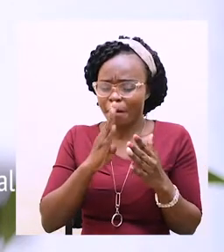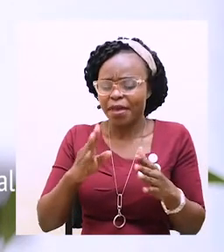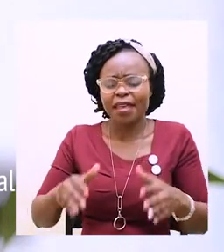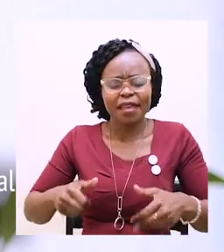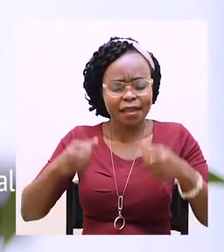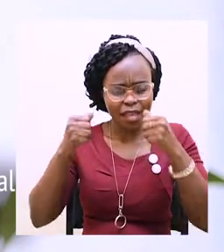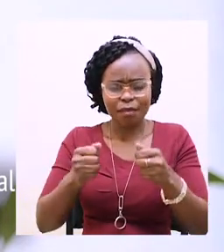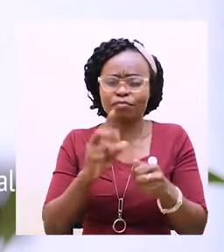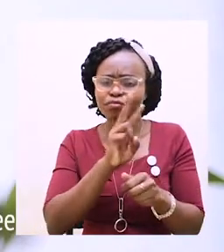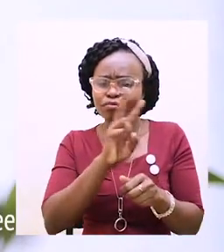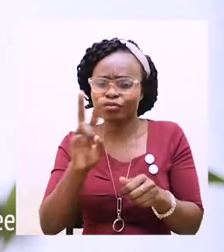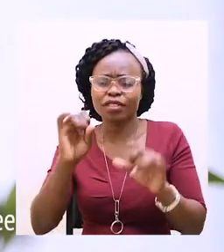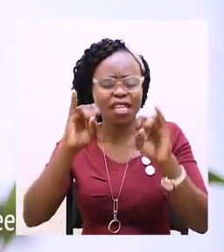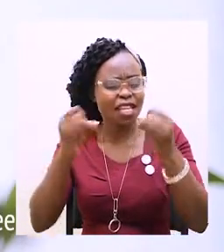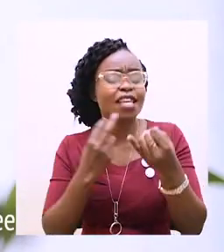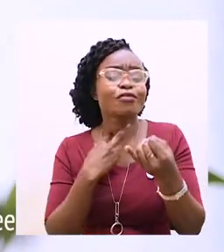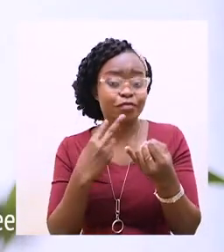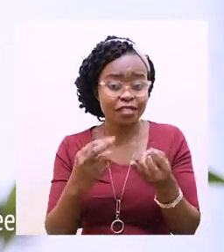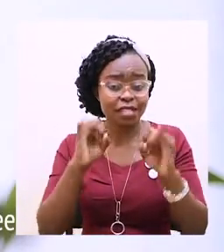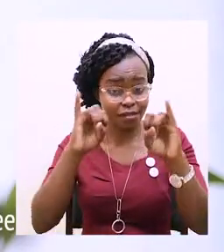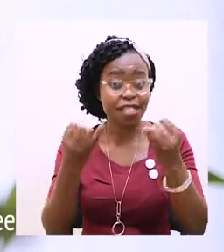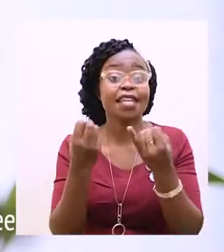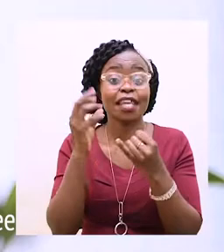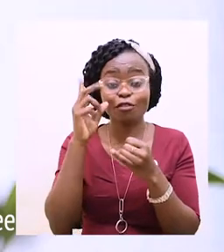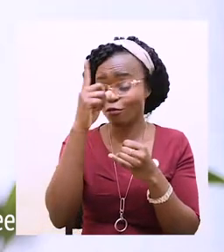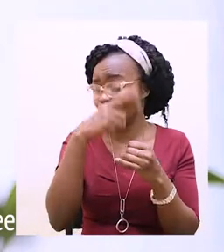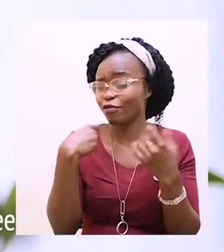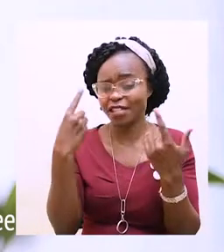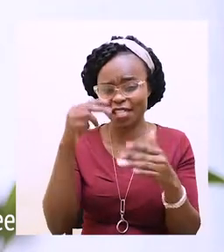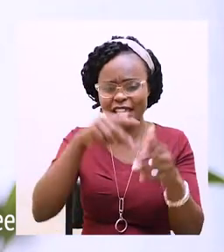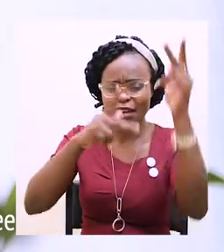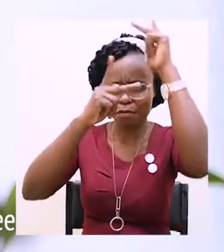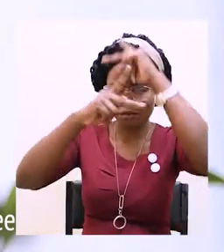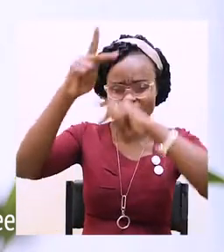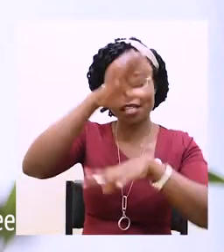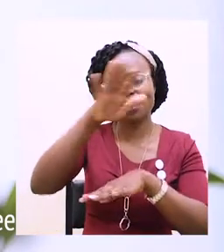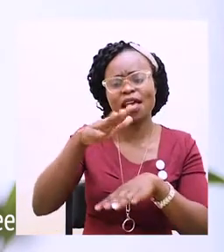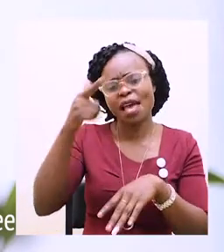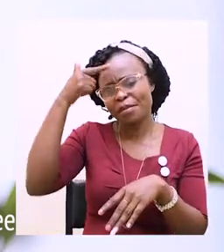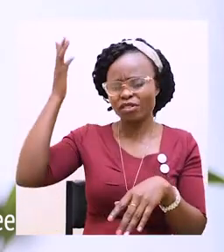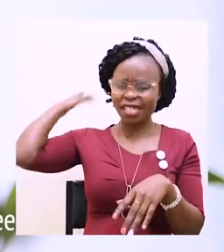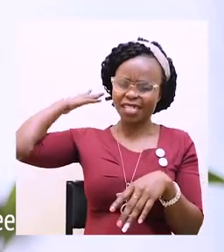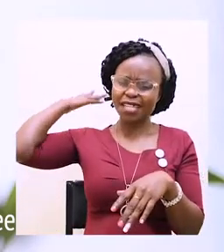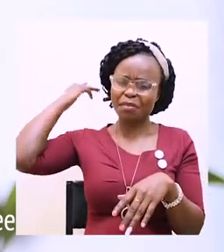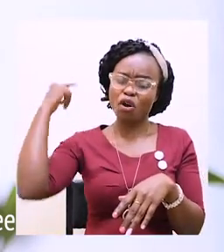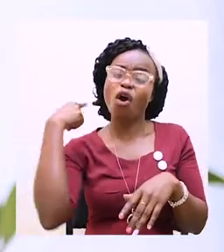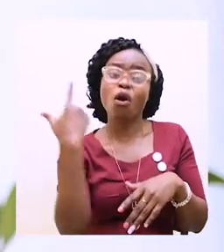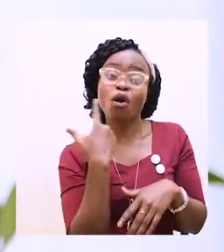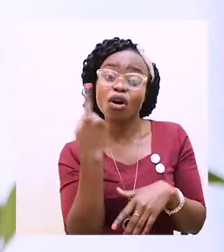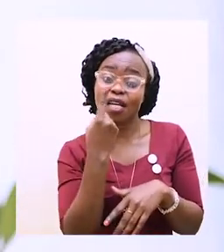see new voices and see new faces in policy spaces, because in the past it has always